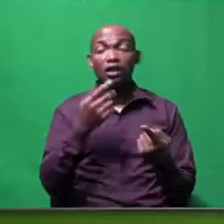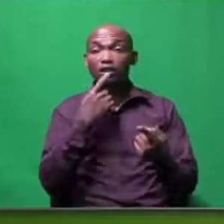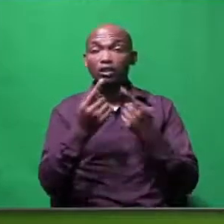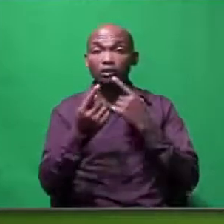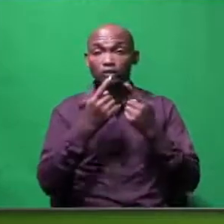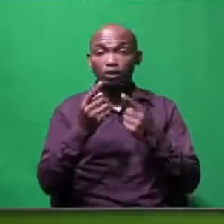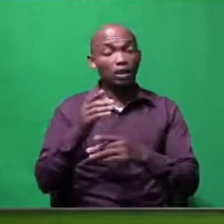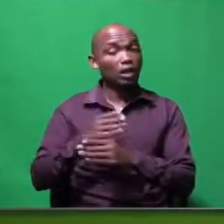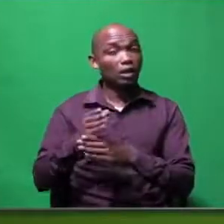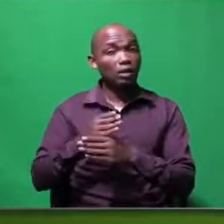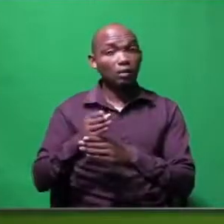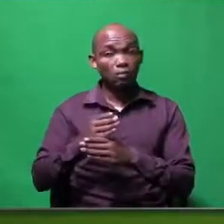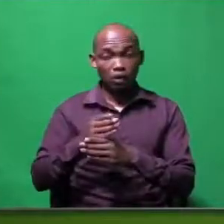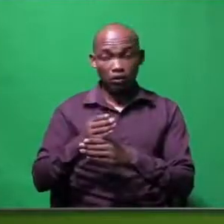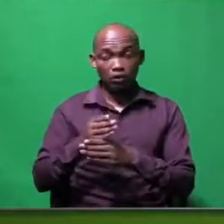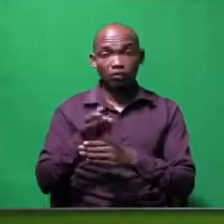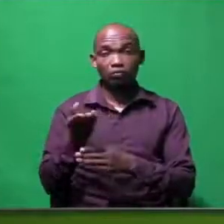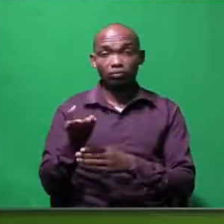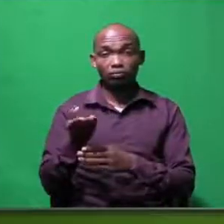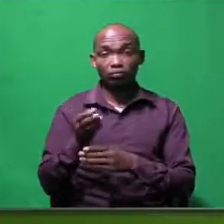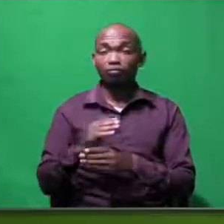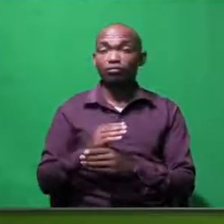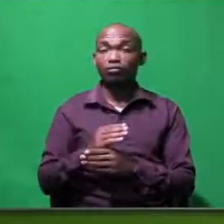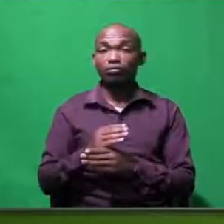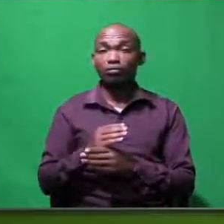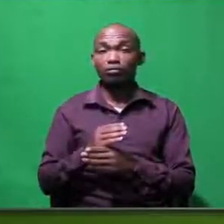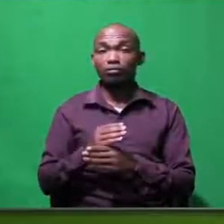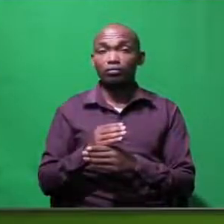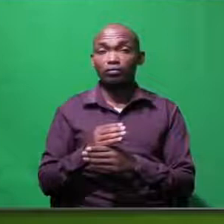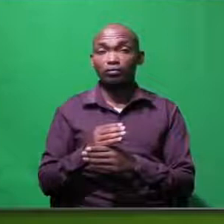about the rock according